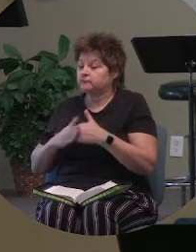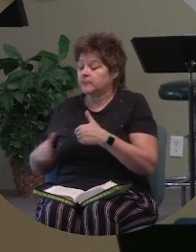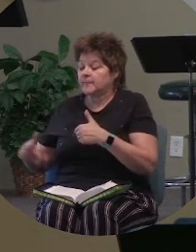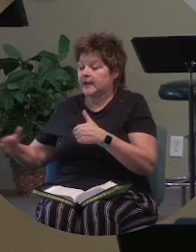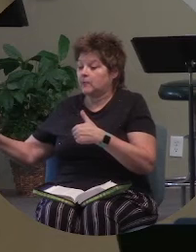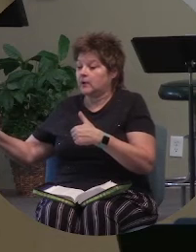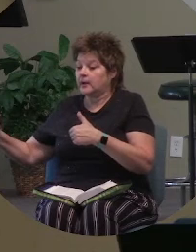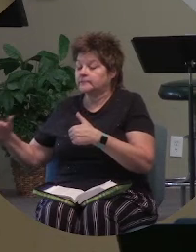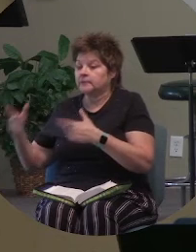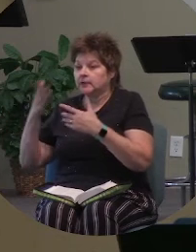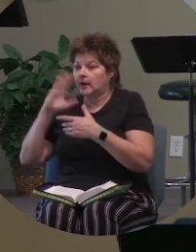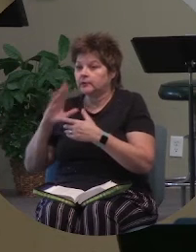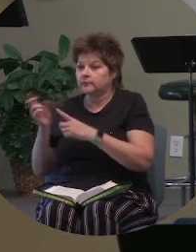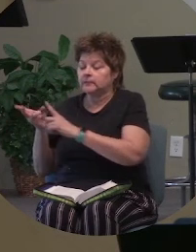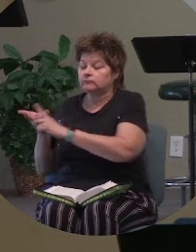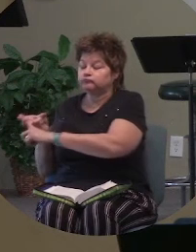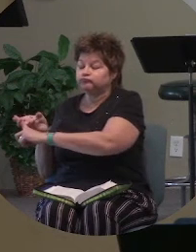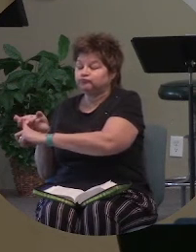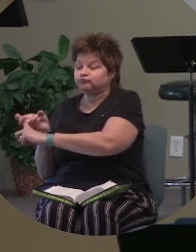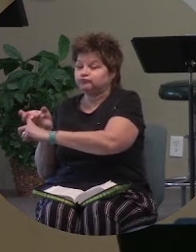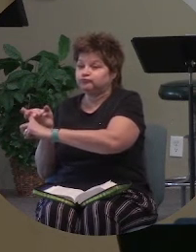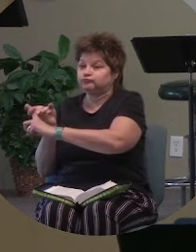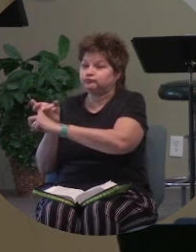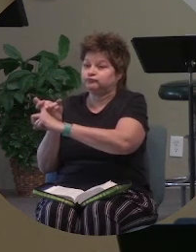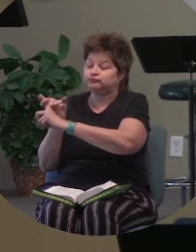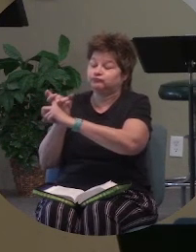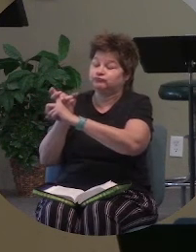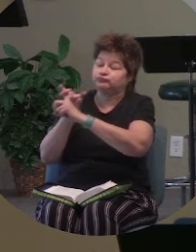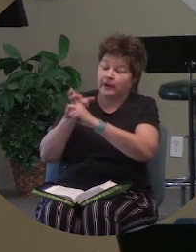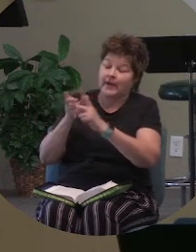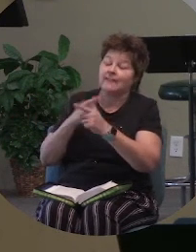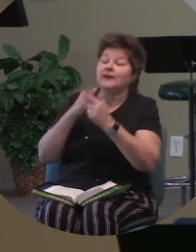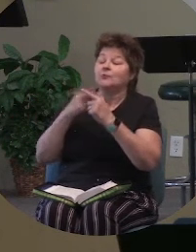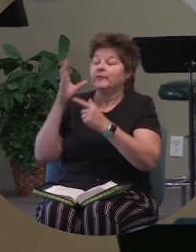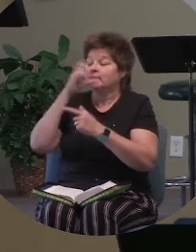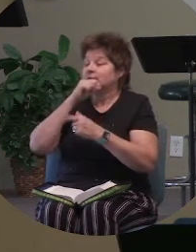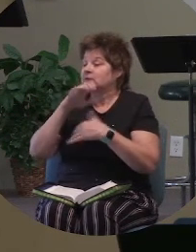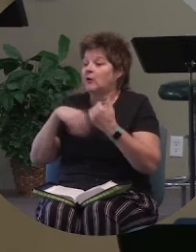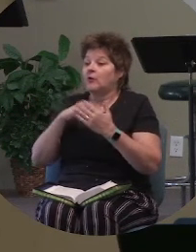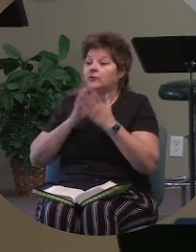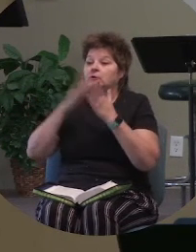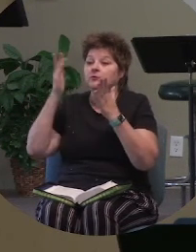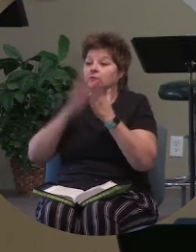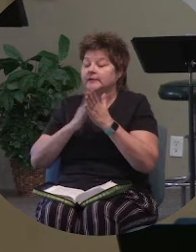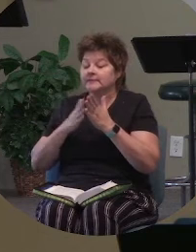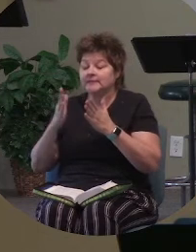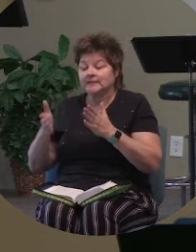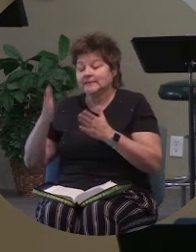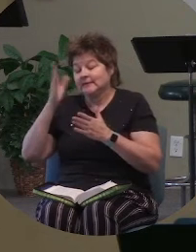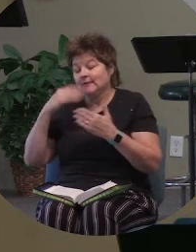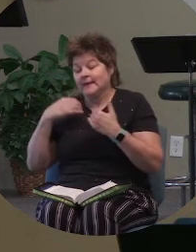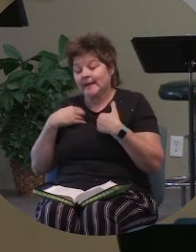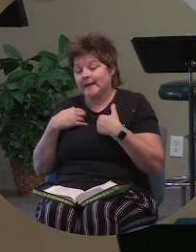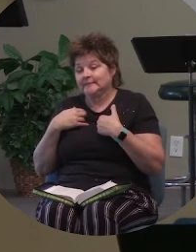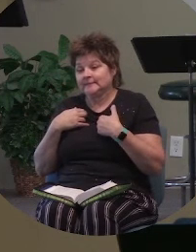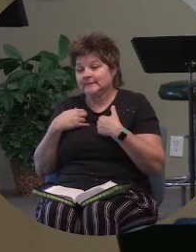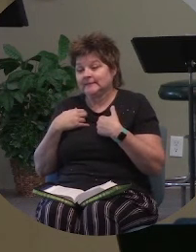himself. And then we've missed all the glorious things God has for us. But he